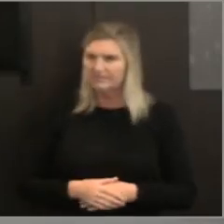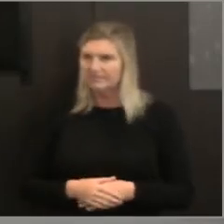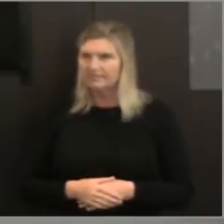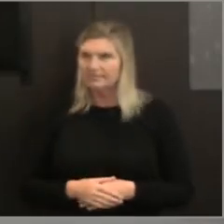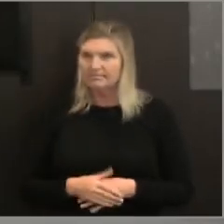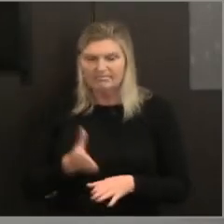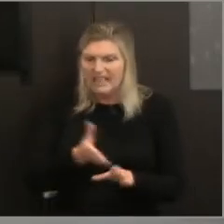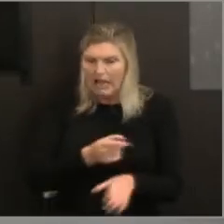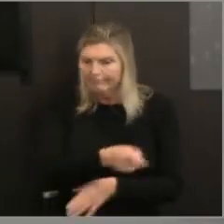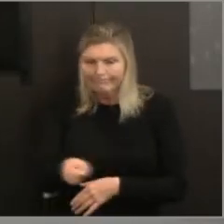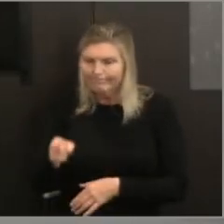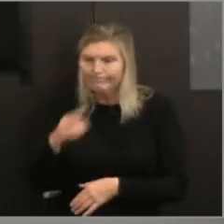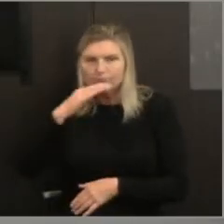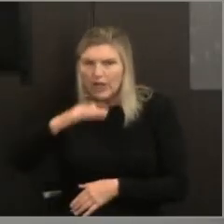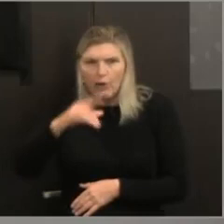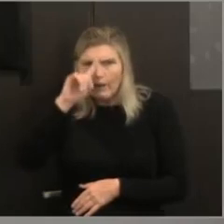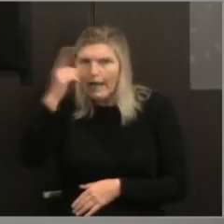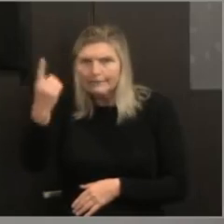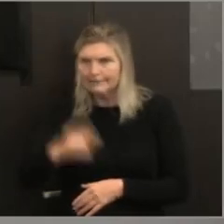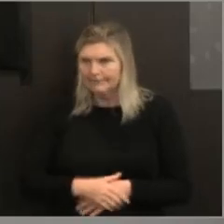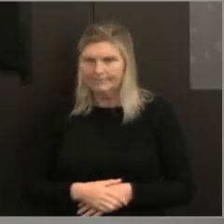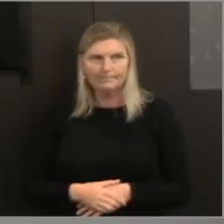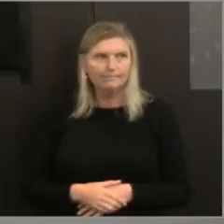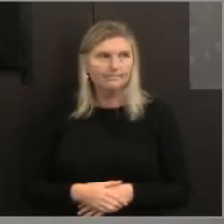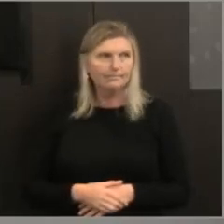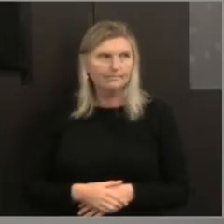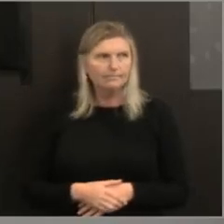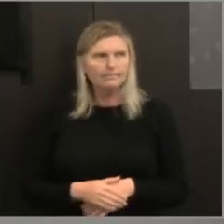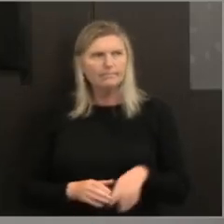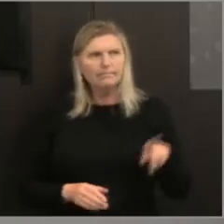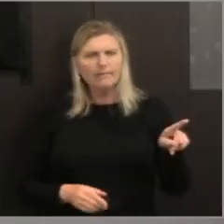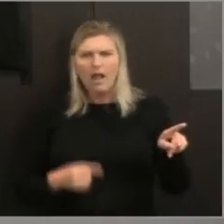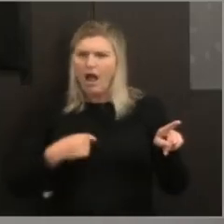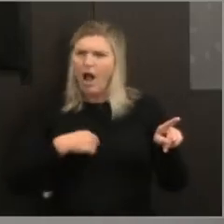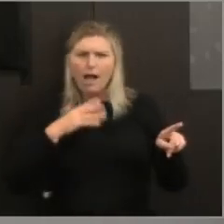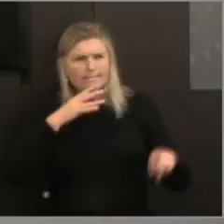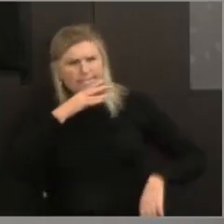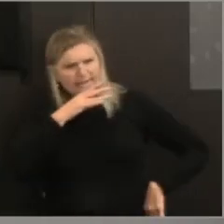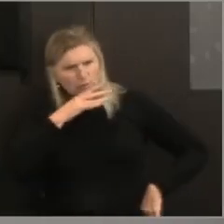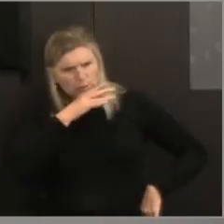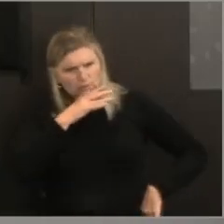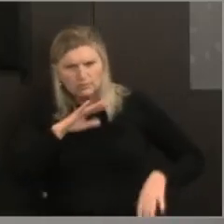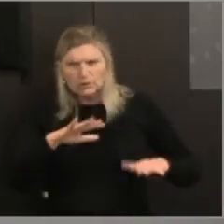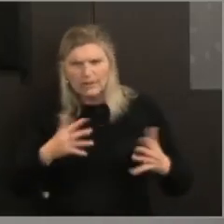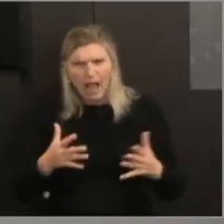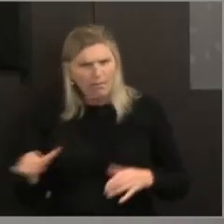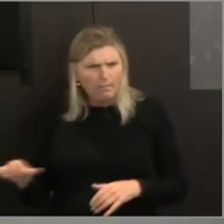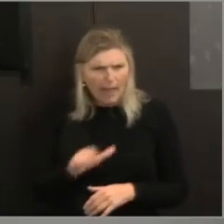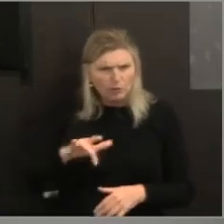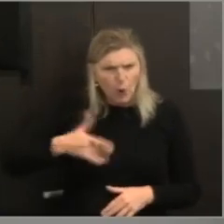of the younger generations. So I'm puzzled by the fact we see the revival of kohanga